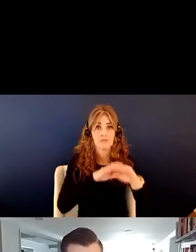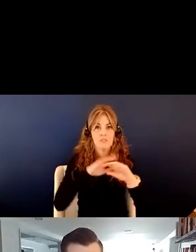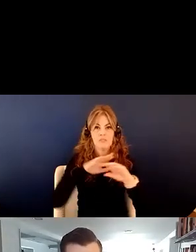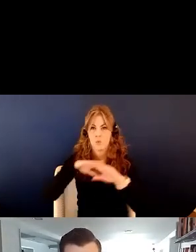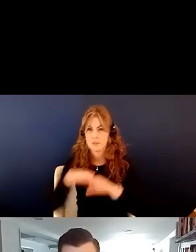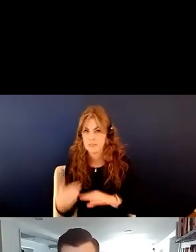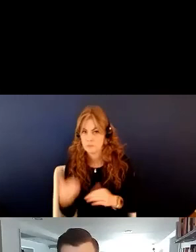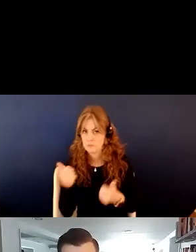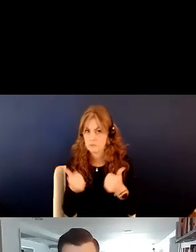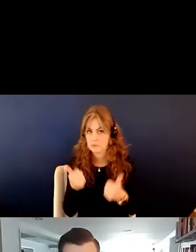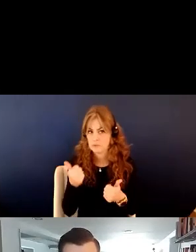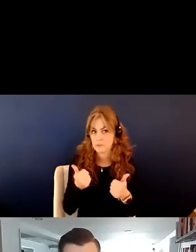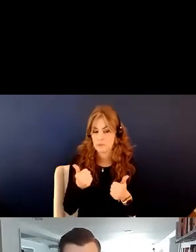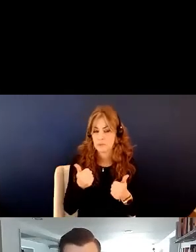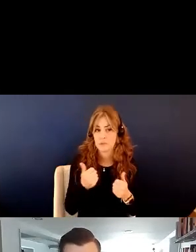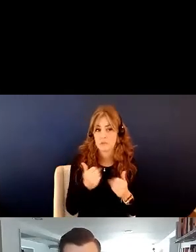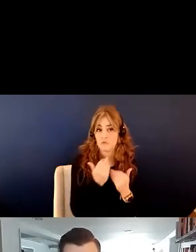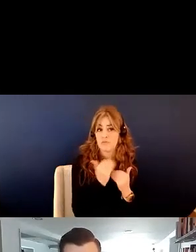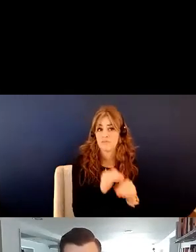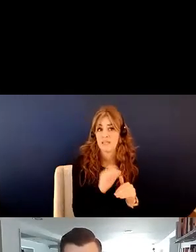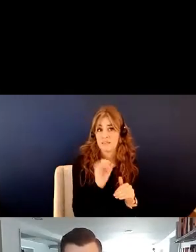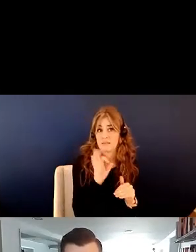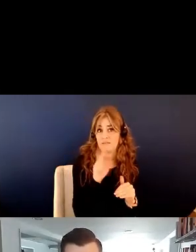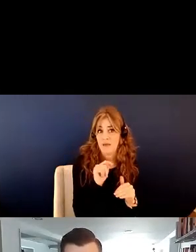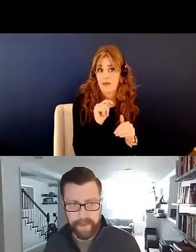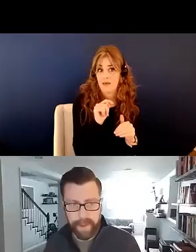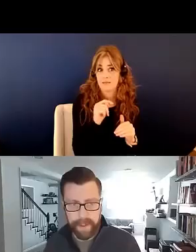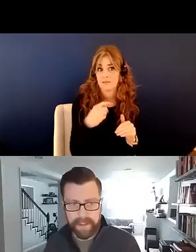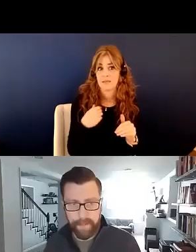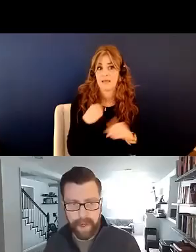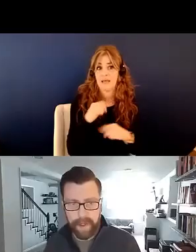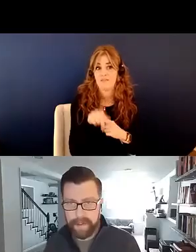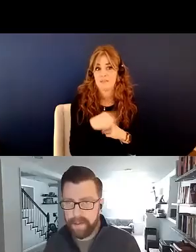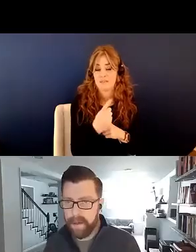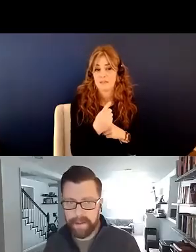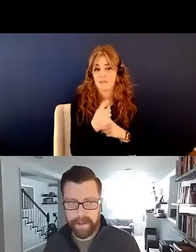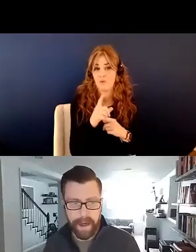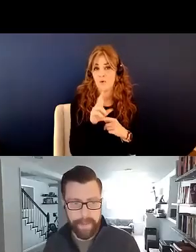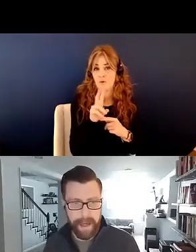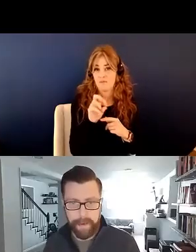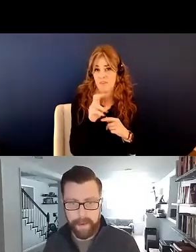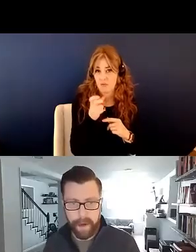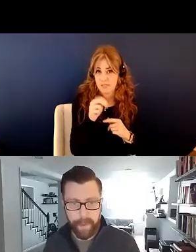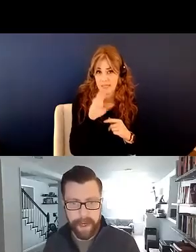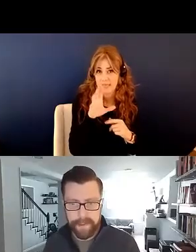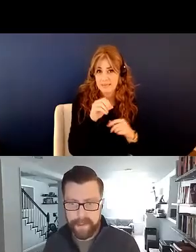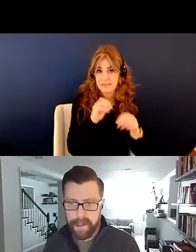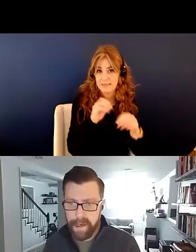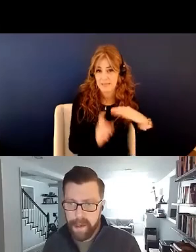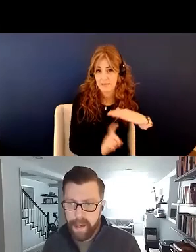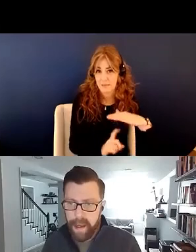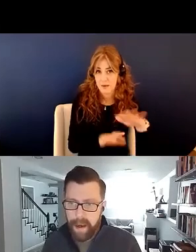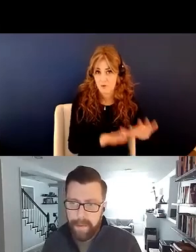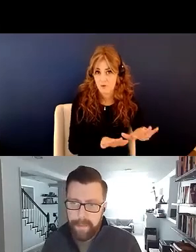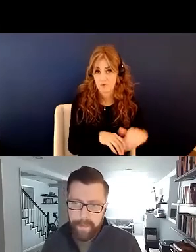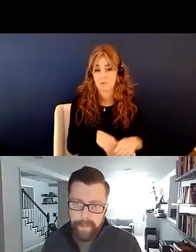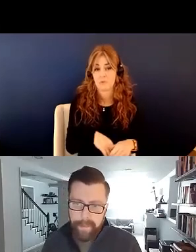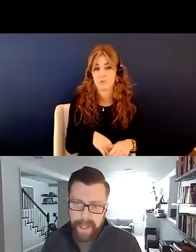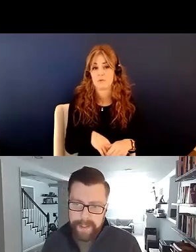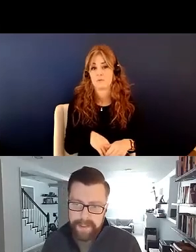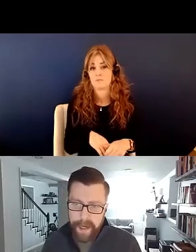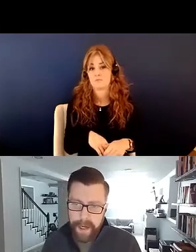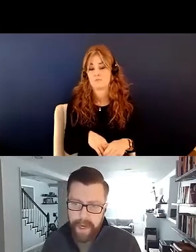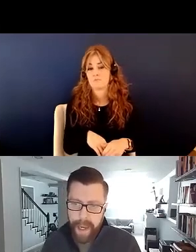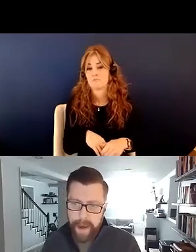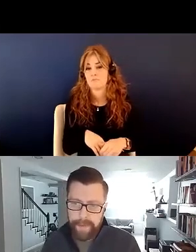So again, under the fixed effects modeling strategy, we only have our single variance component and our denominator for our weights.